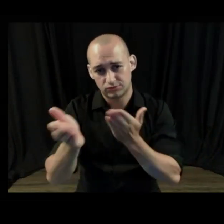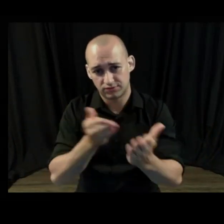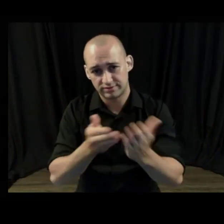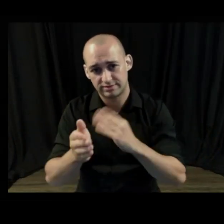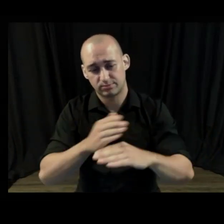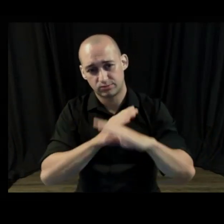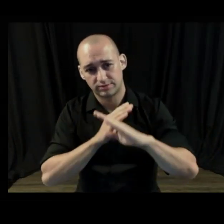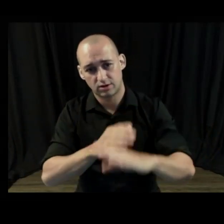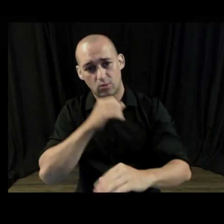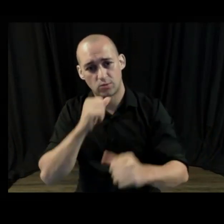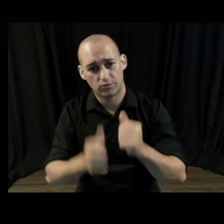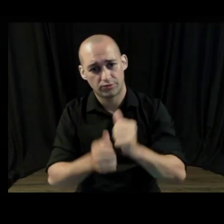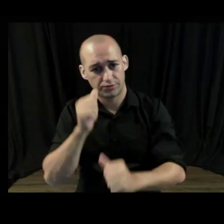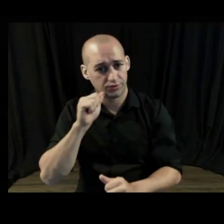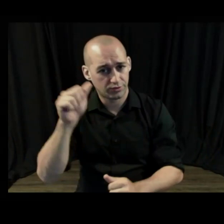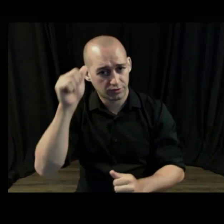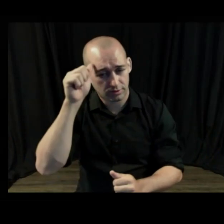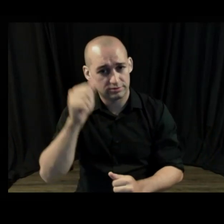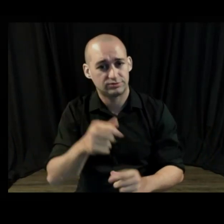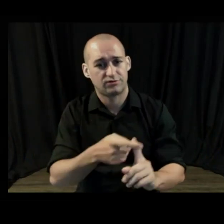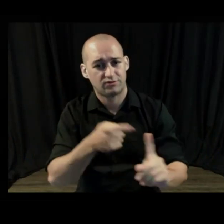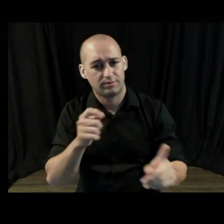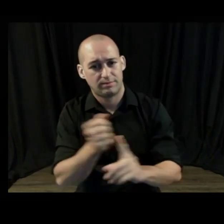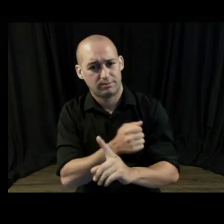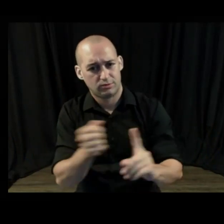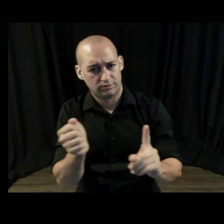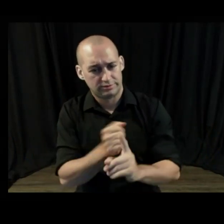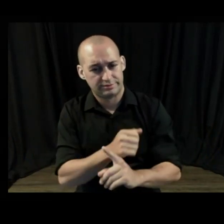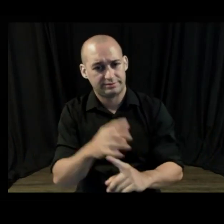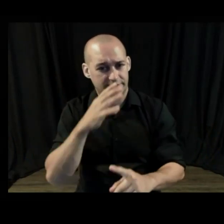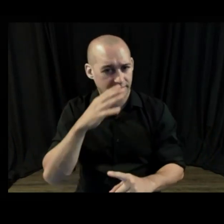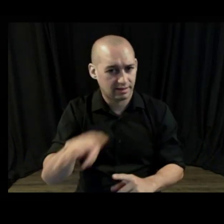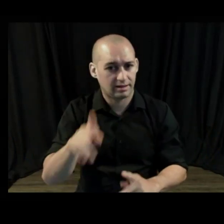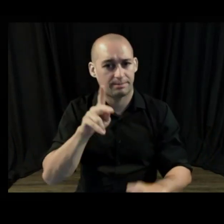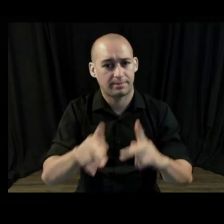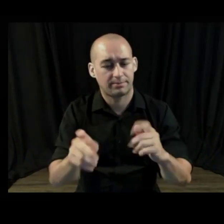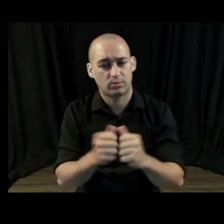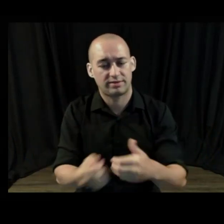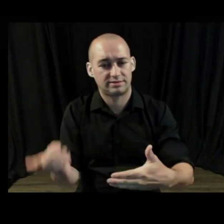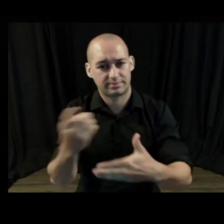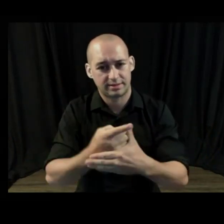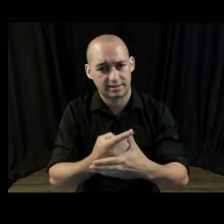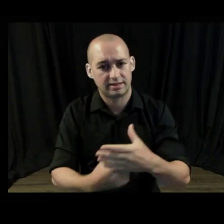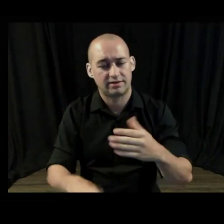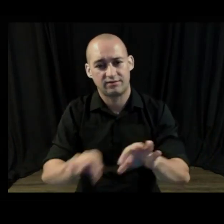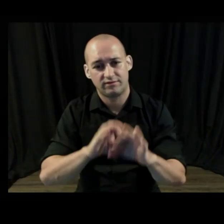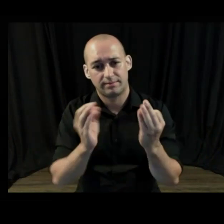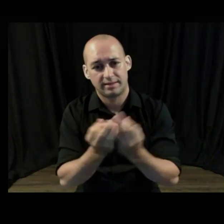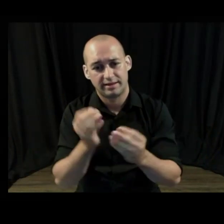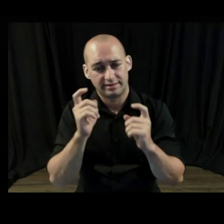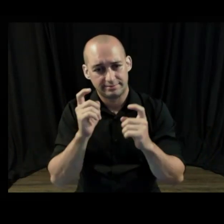people who are at risk of abuse and neglect, people with disabilities, and family caregivers. And I will single